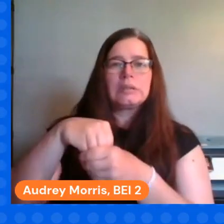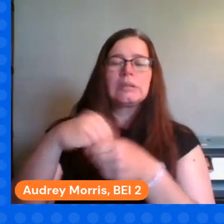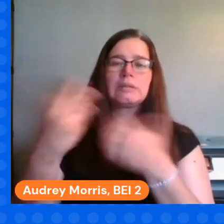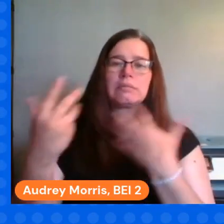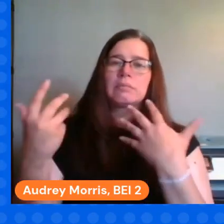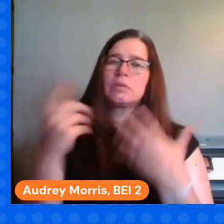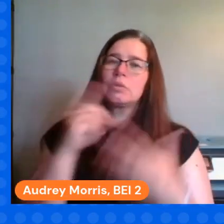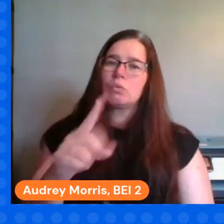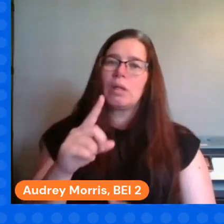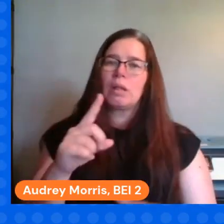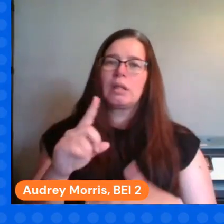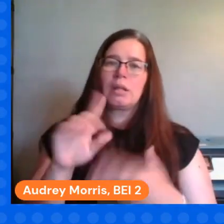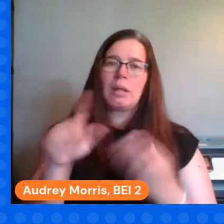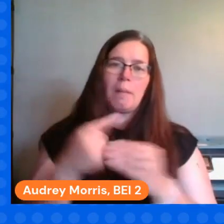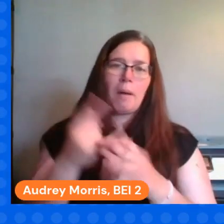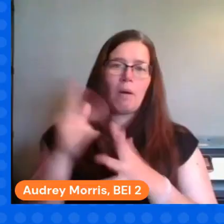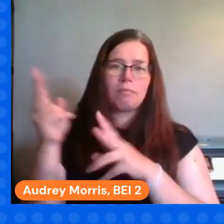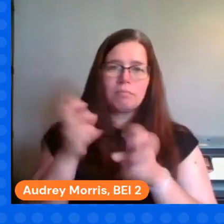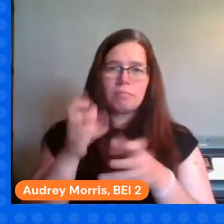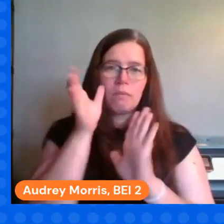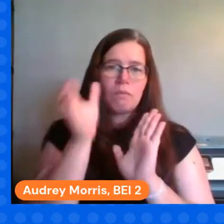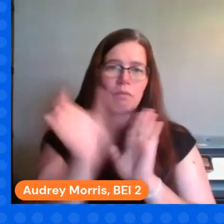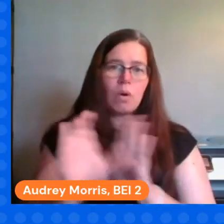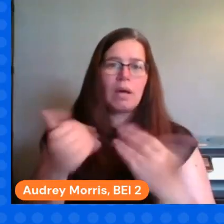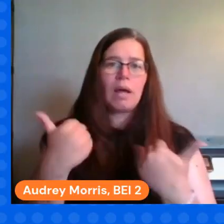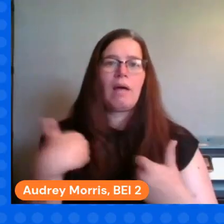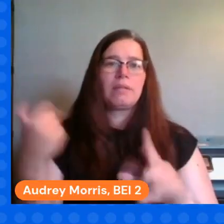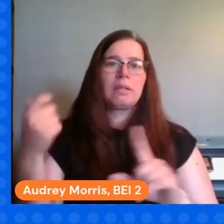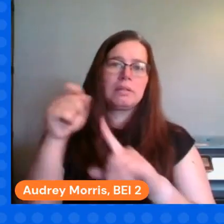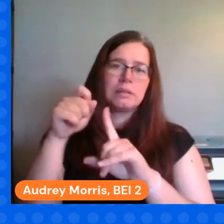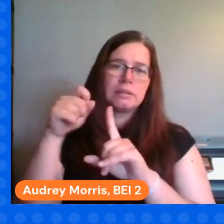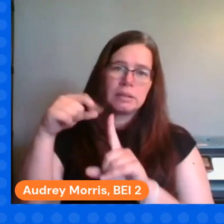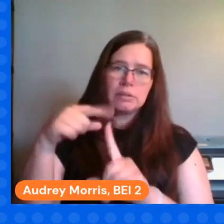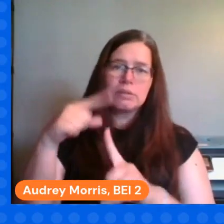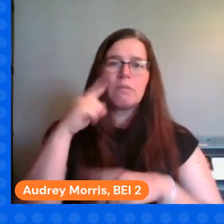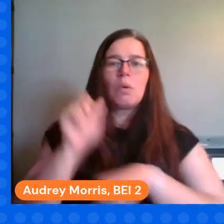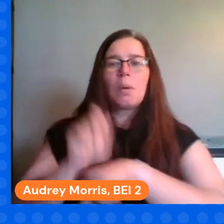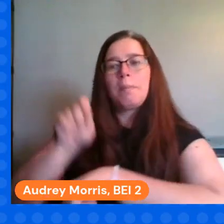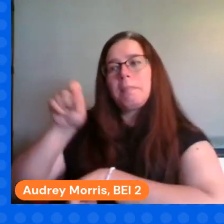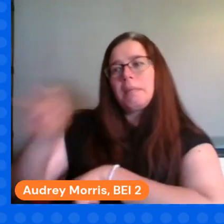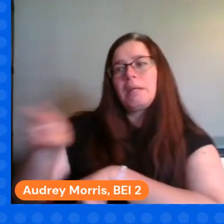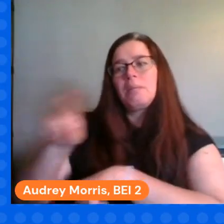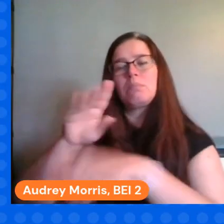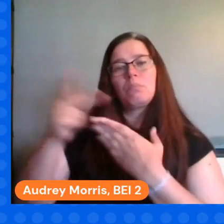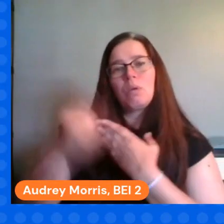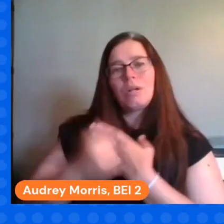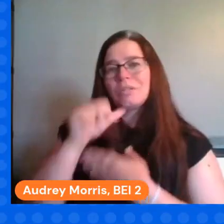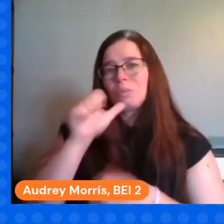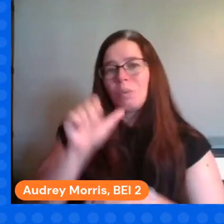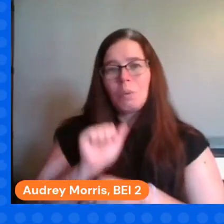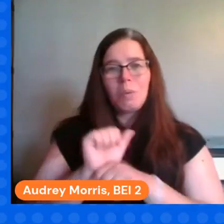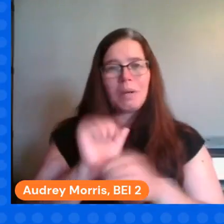bringing in photos. It's about having sensors, being able to collaborate. Beam projects wouldn't necessarily work in the web browser. So we're certainly